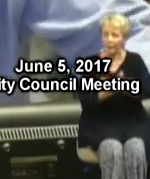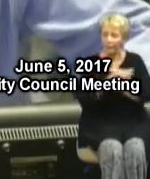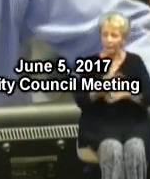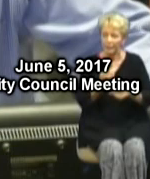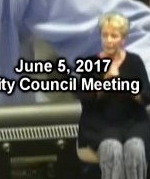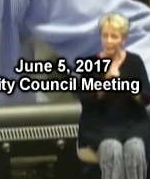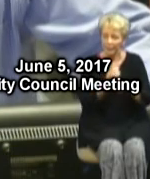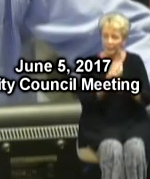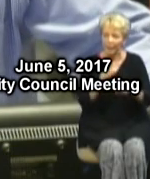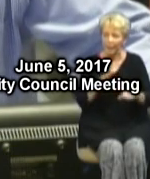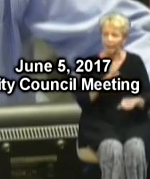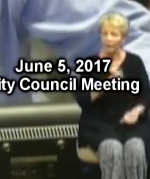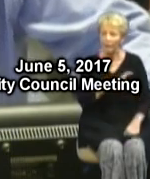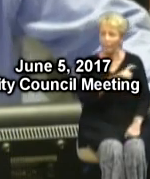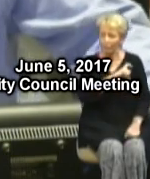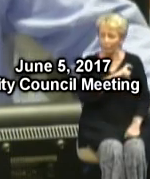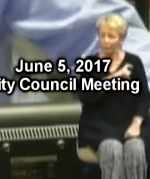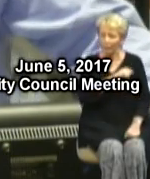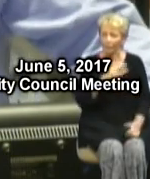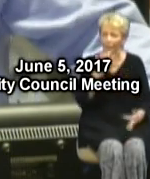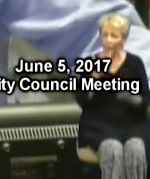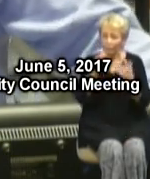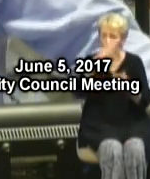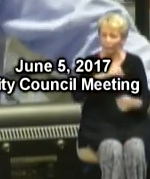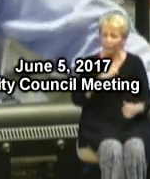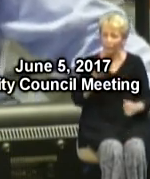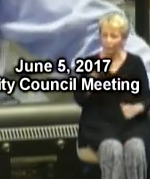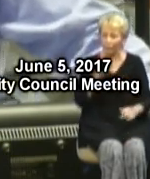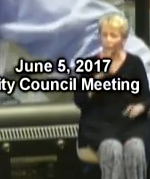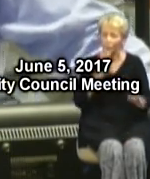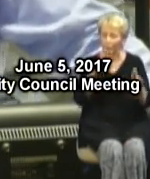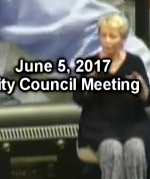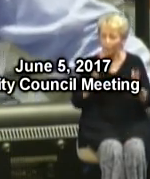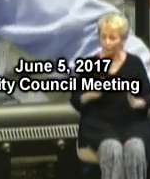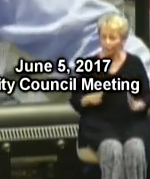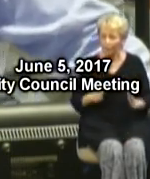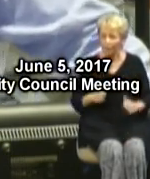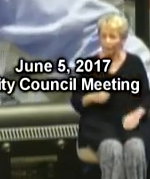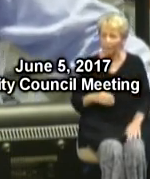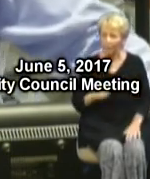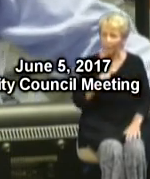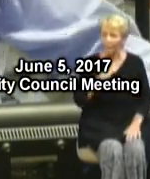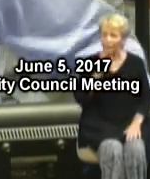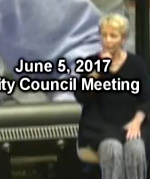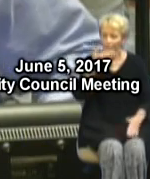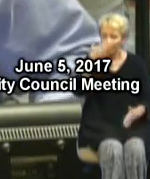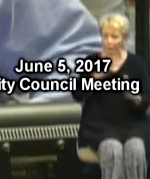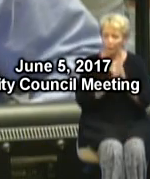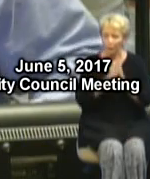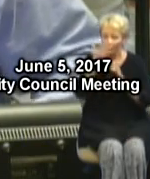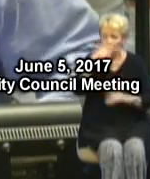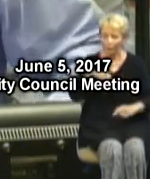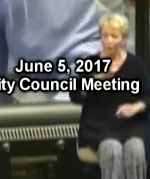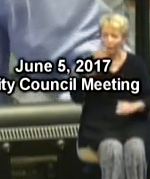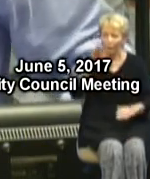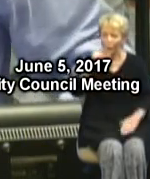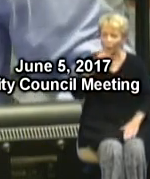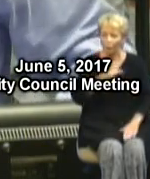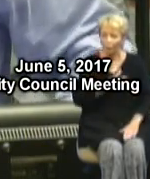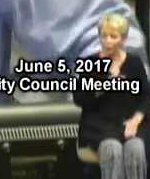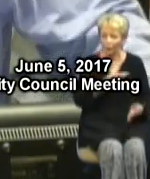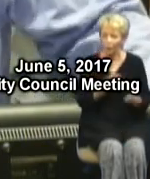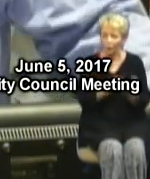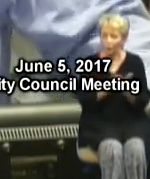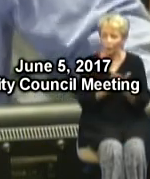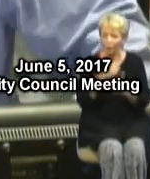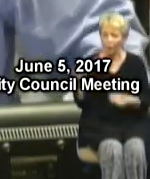law enforcement, firefighters, as well as first responders. We lay these prayers before you, asking for your grace and truth to